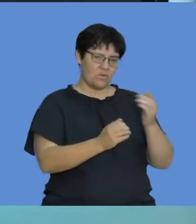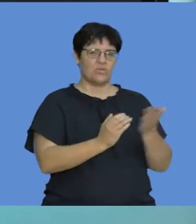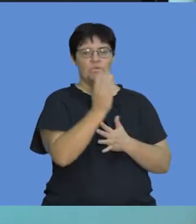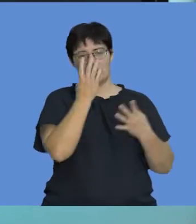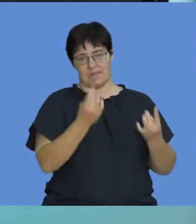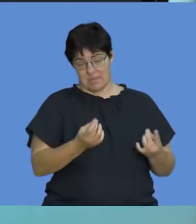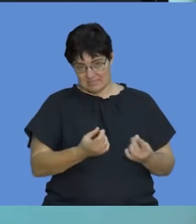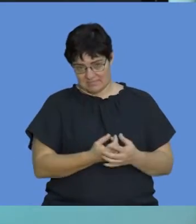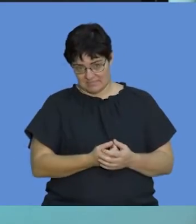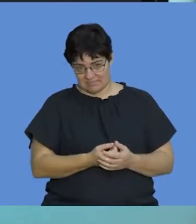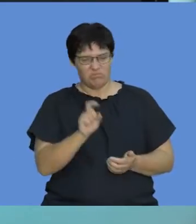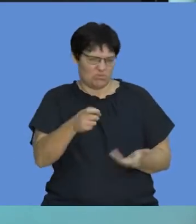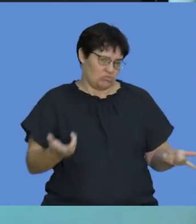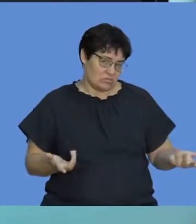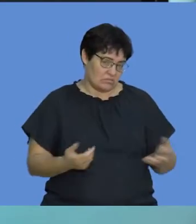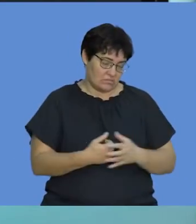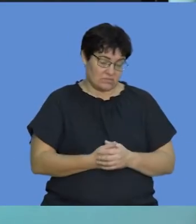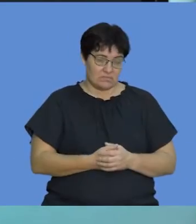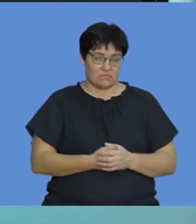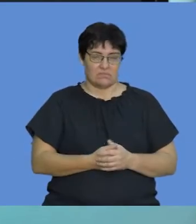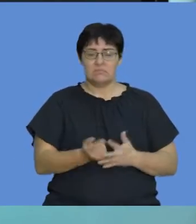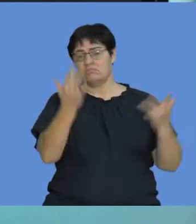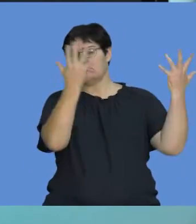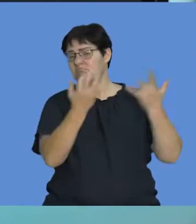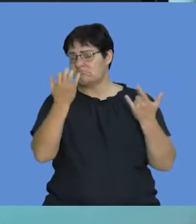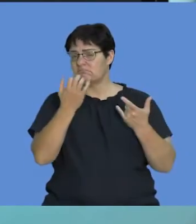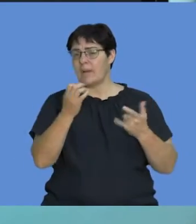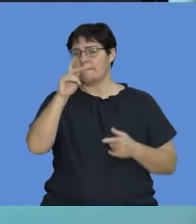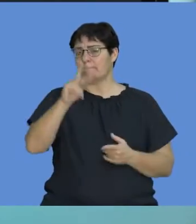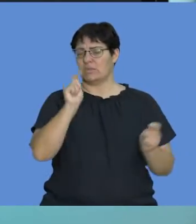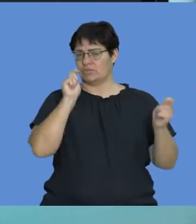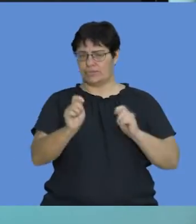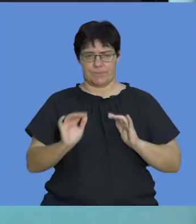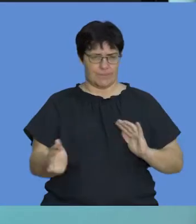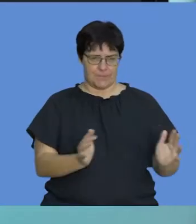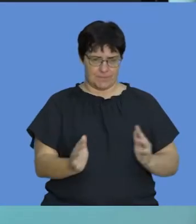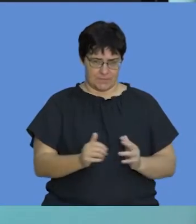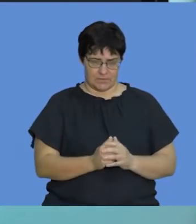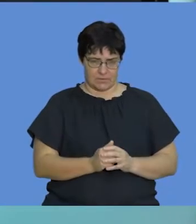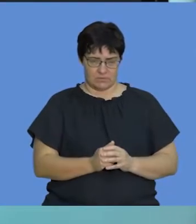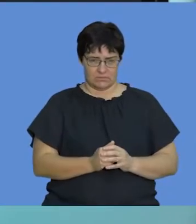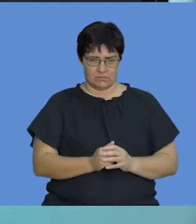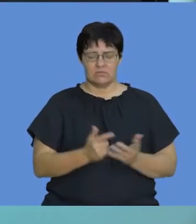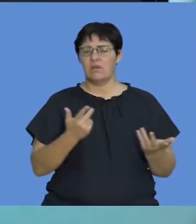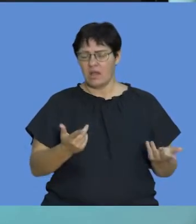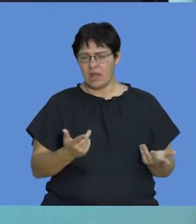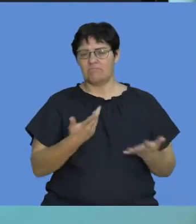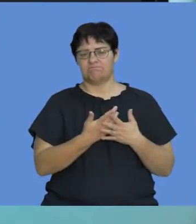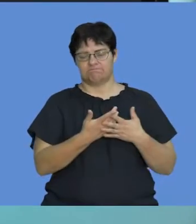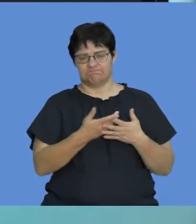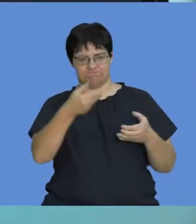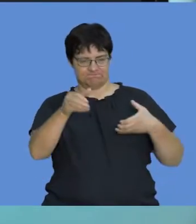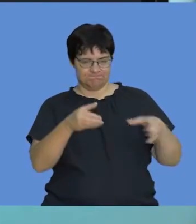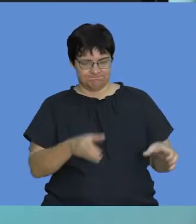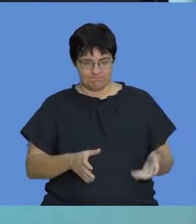make sense, okay? So how do we calculate change in momentum? There's a couple of ways we can do it, and we're going to break it down to the way